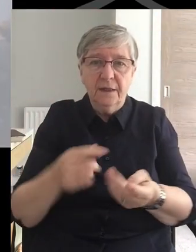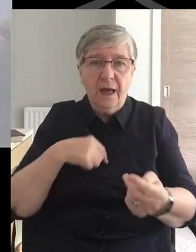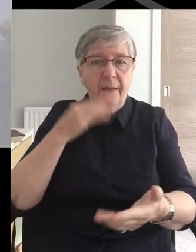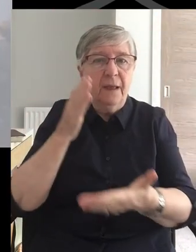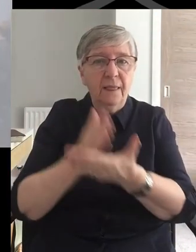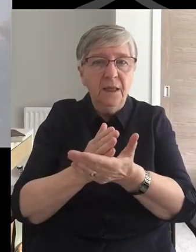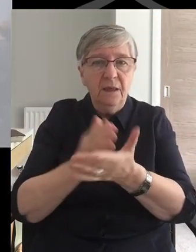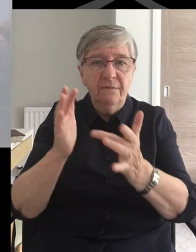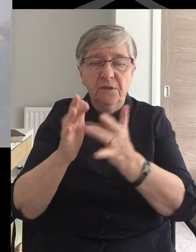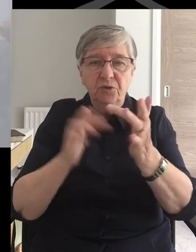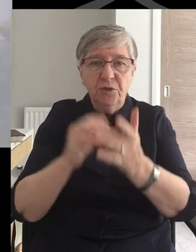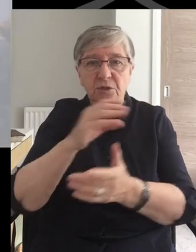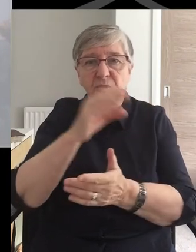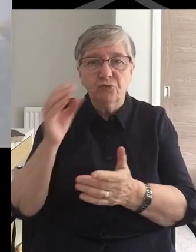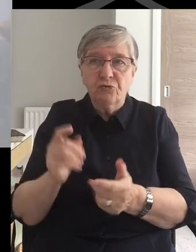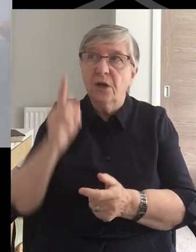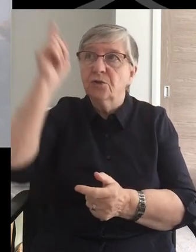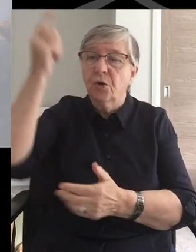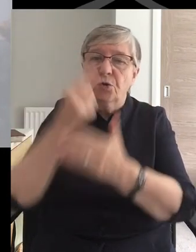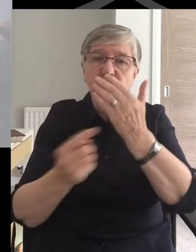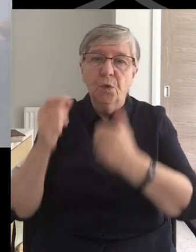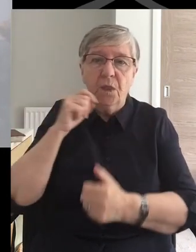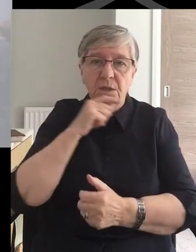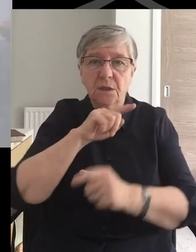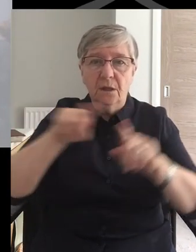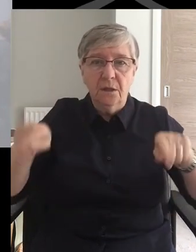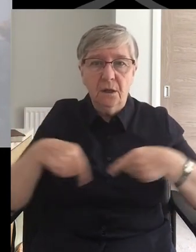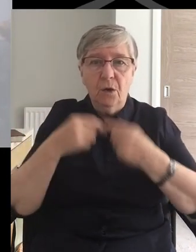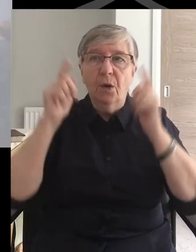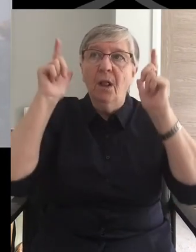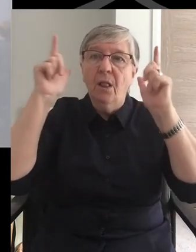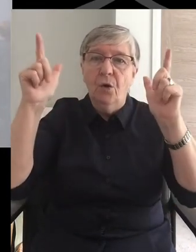Son, our Lord, who was